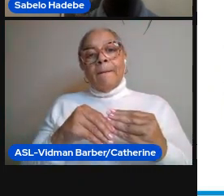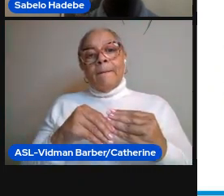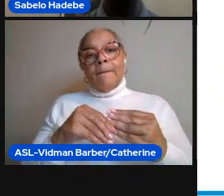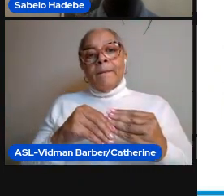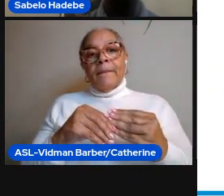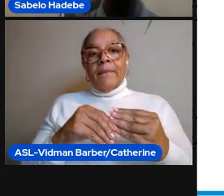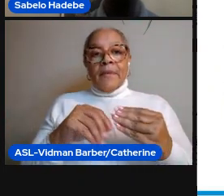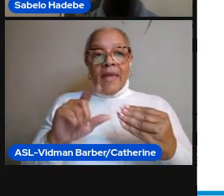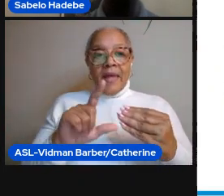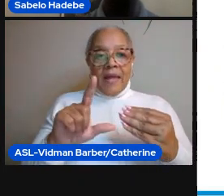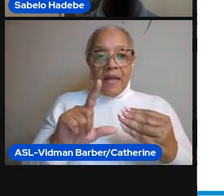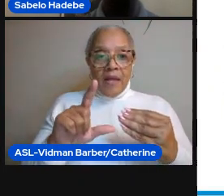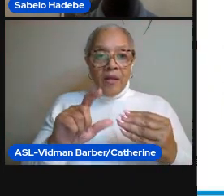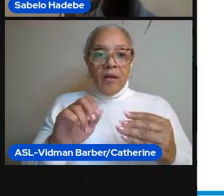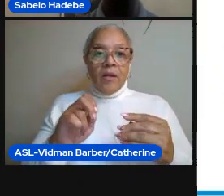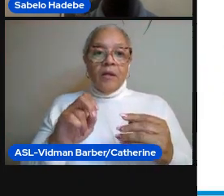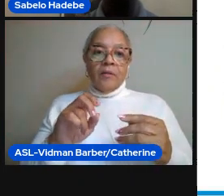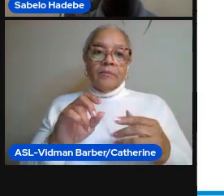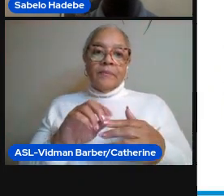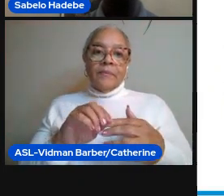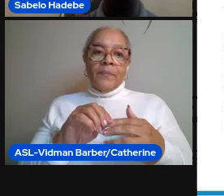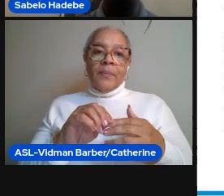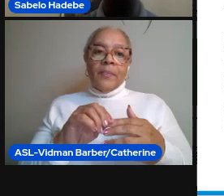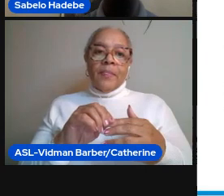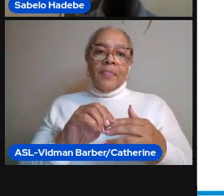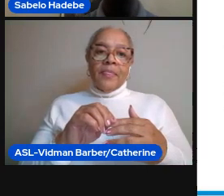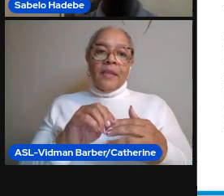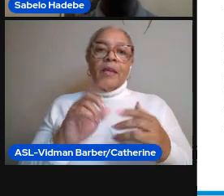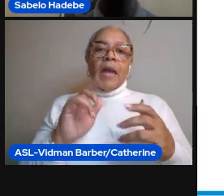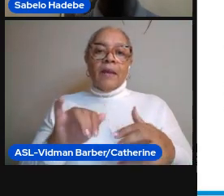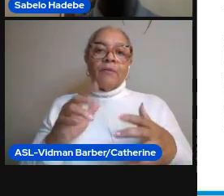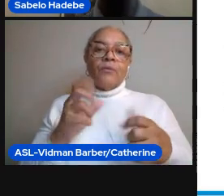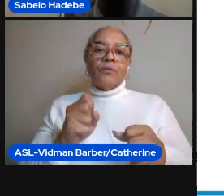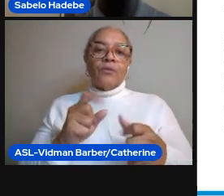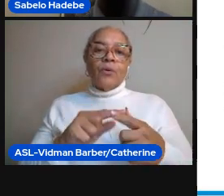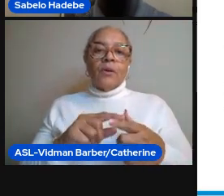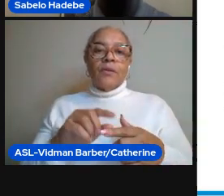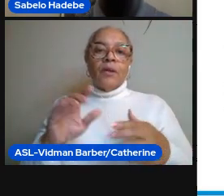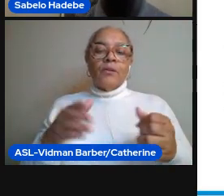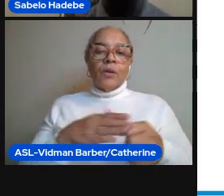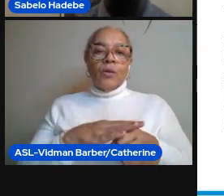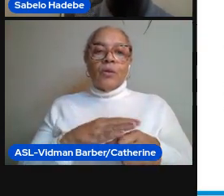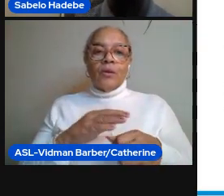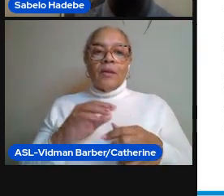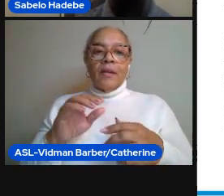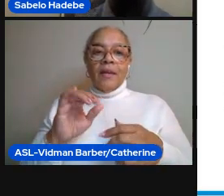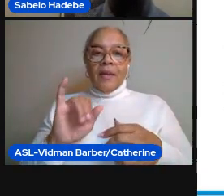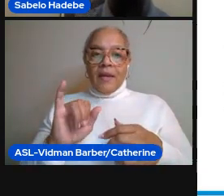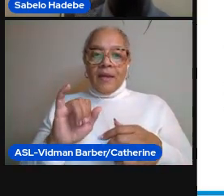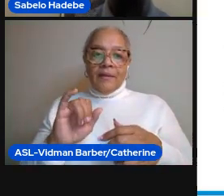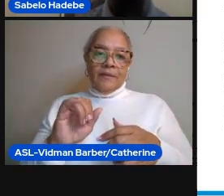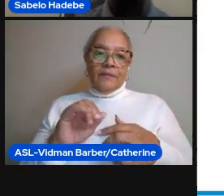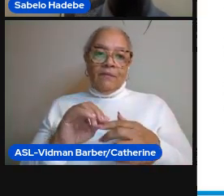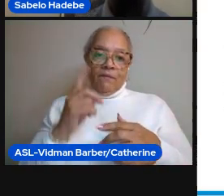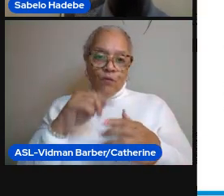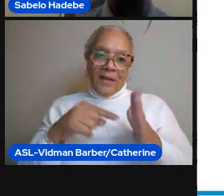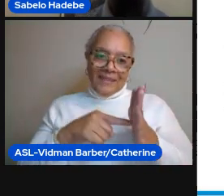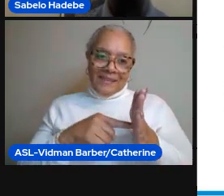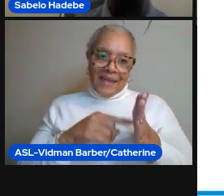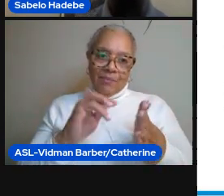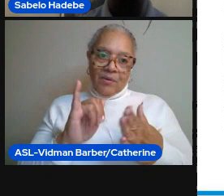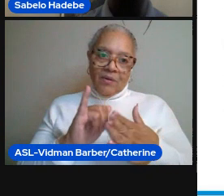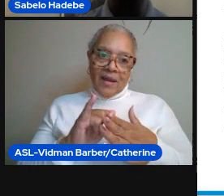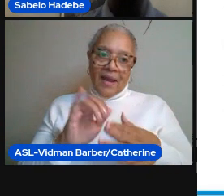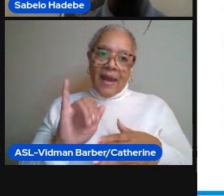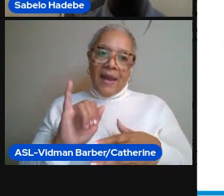it's able to restore the total IgE. It's probably similar with, for example, other Th2 cytokines